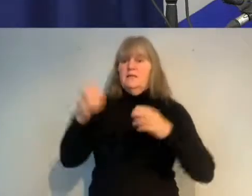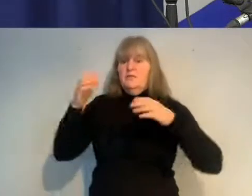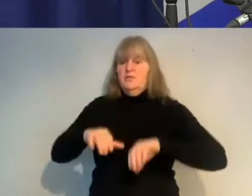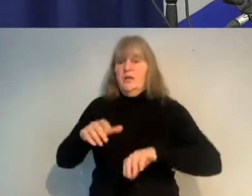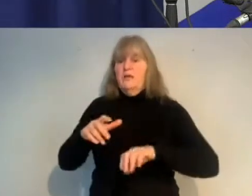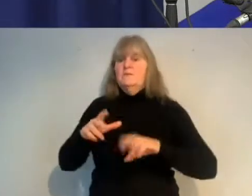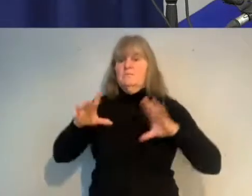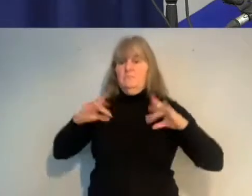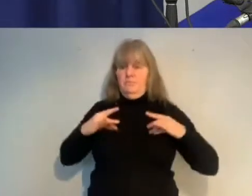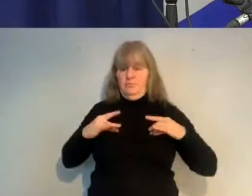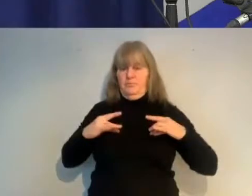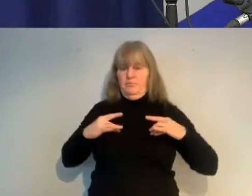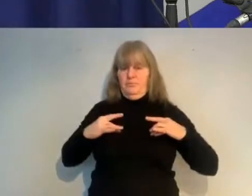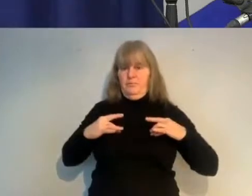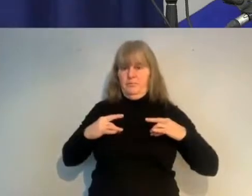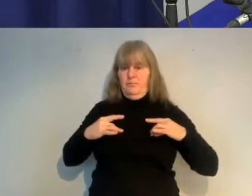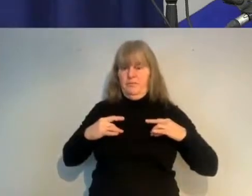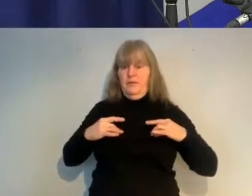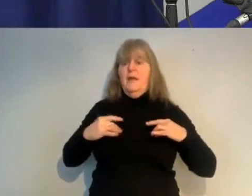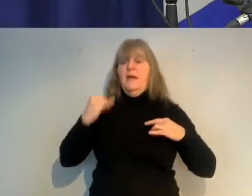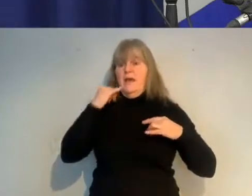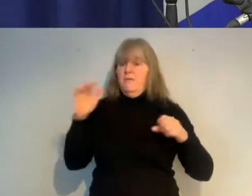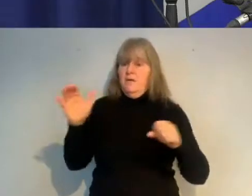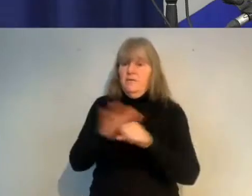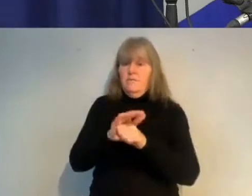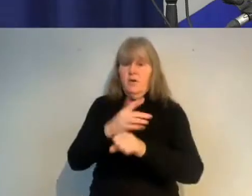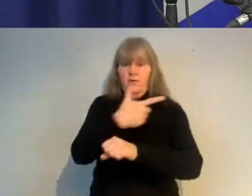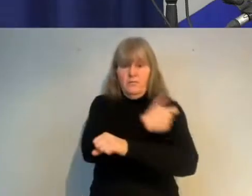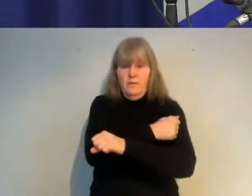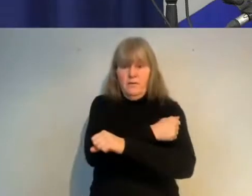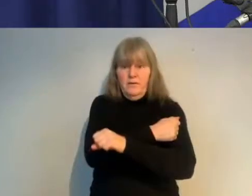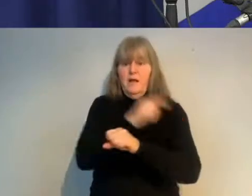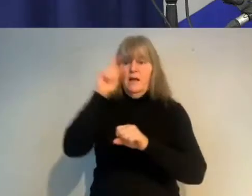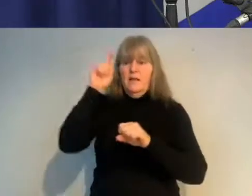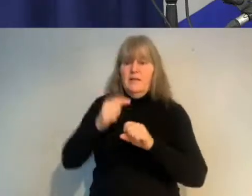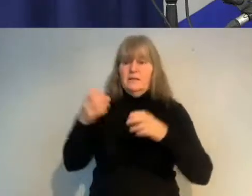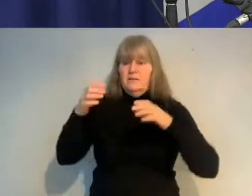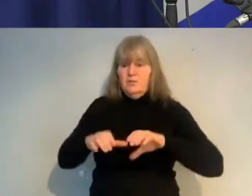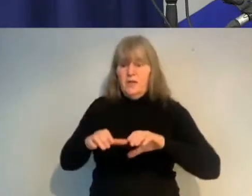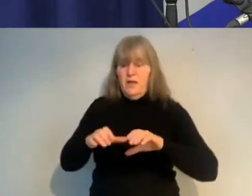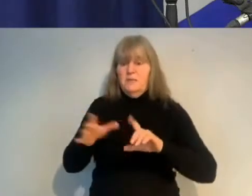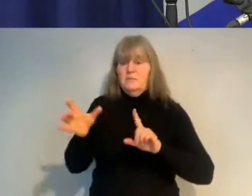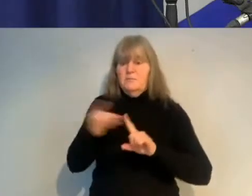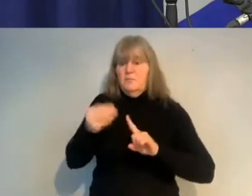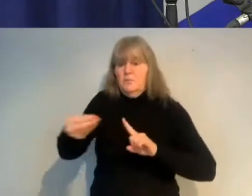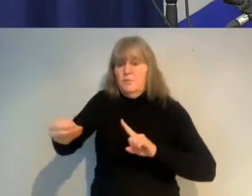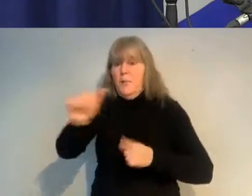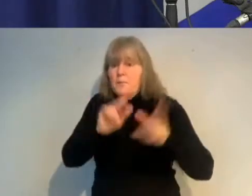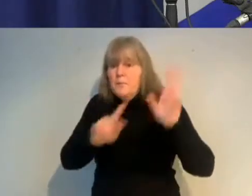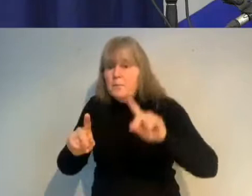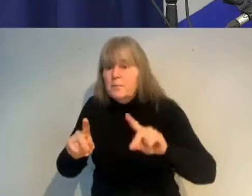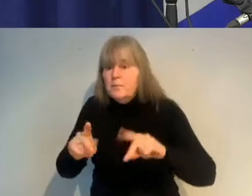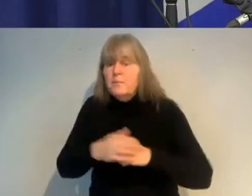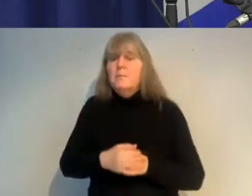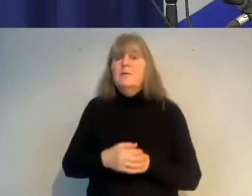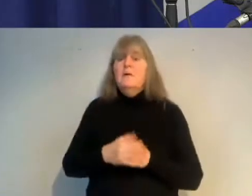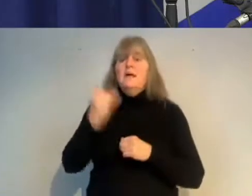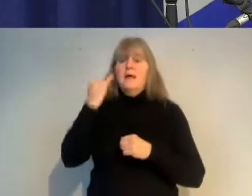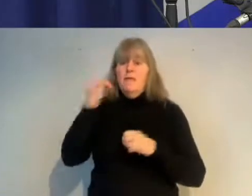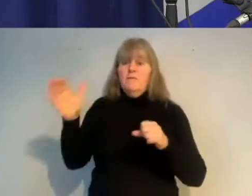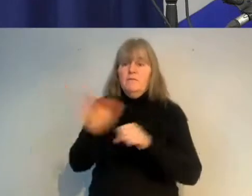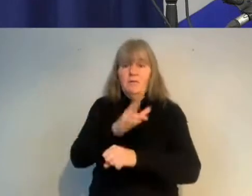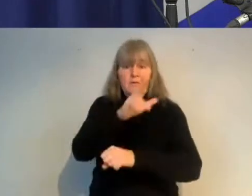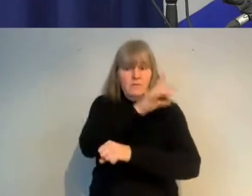When you are fully vaccinated, you are less likely to infect your contacts. When you are fully